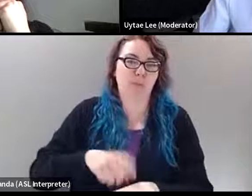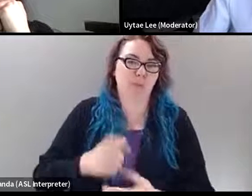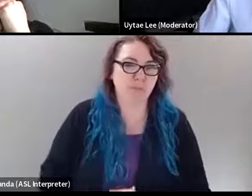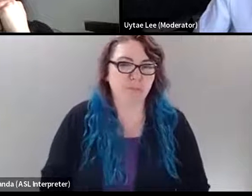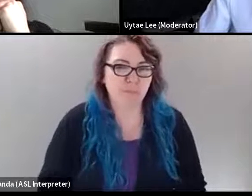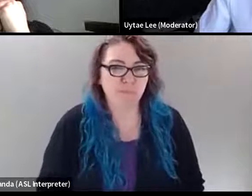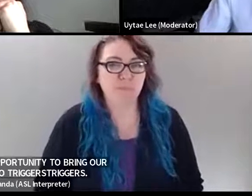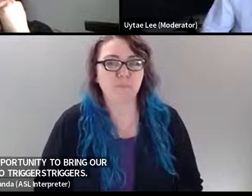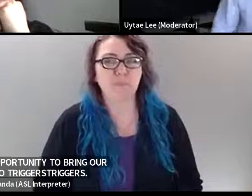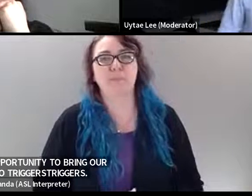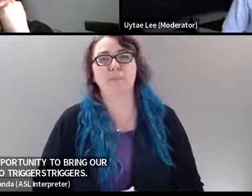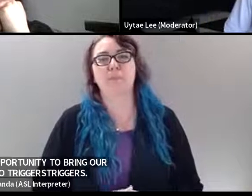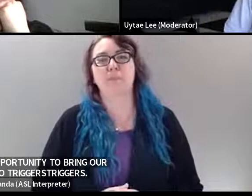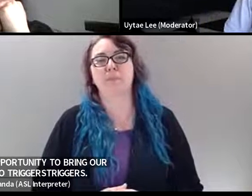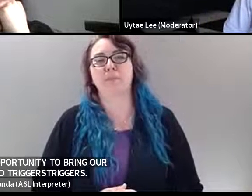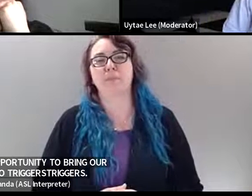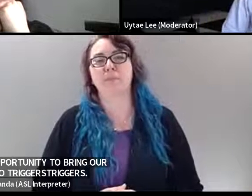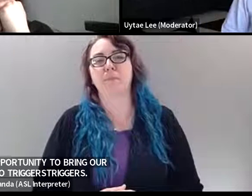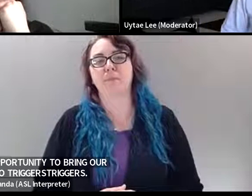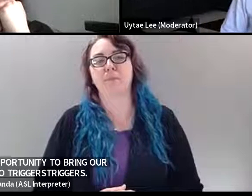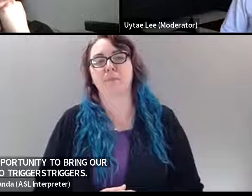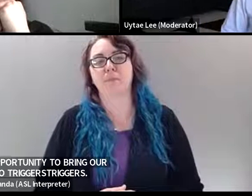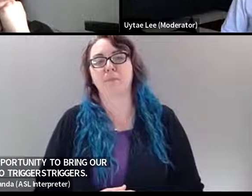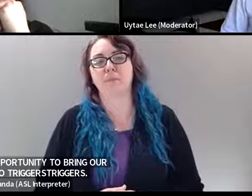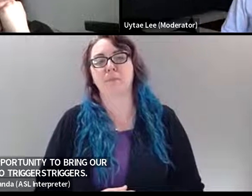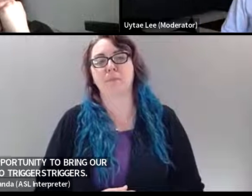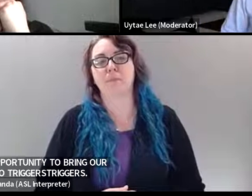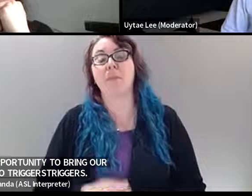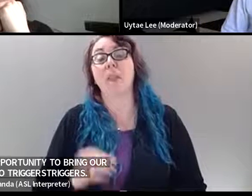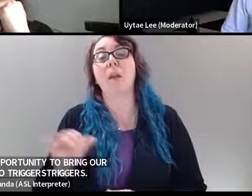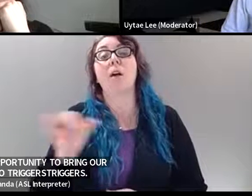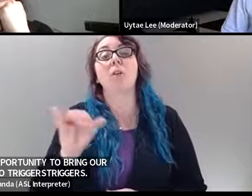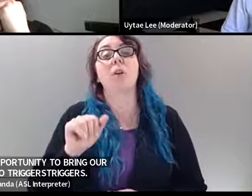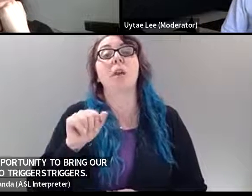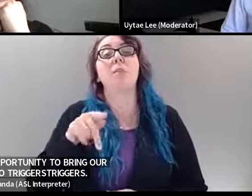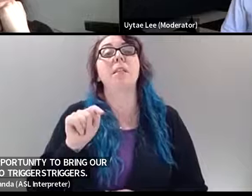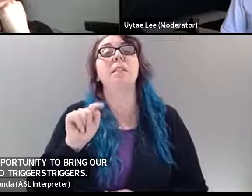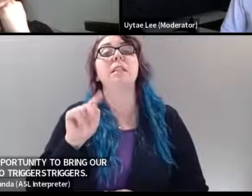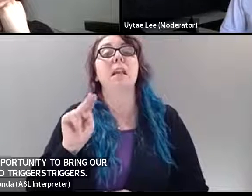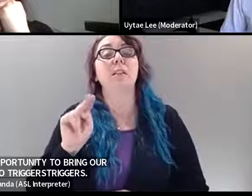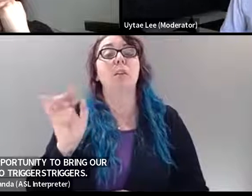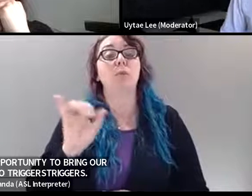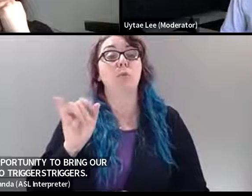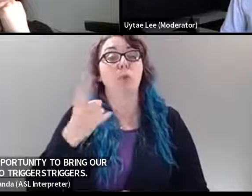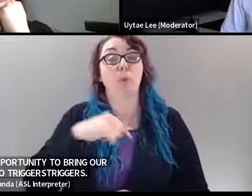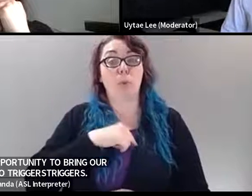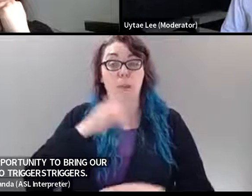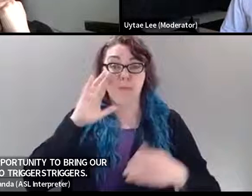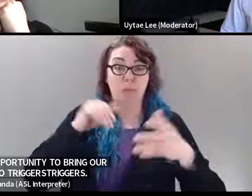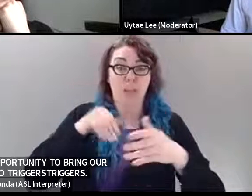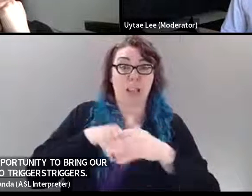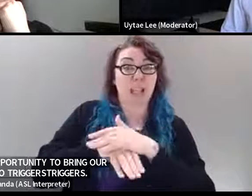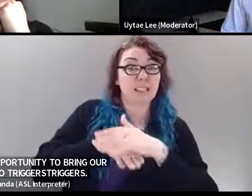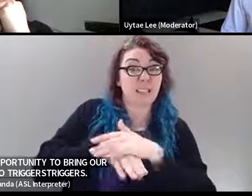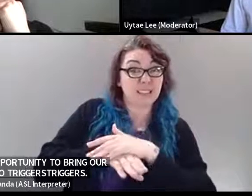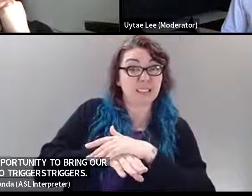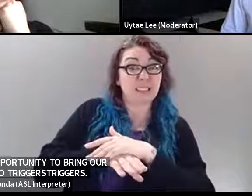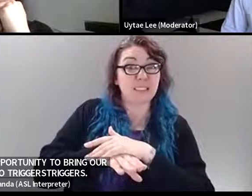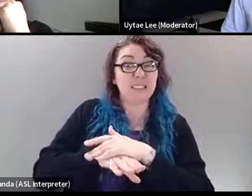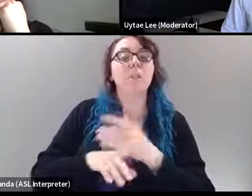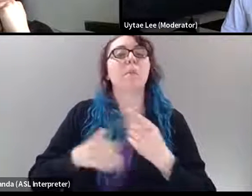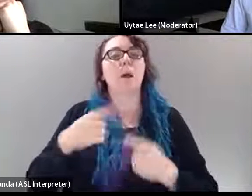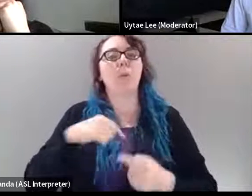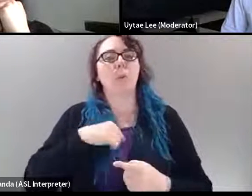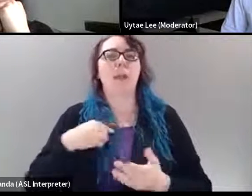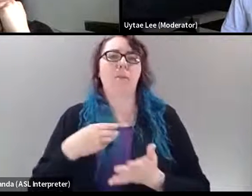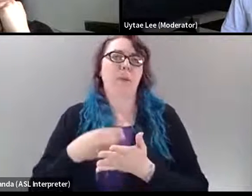program to access because it means that APTN is putting in some money, but development is also being supported by additional CMF